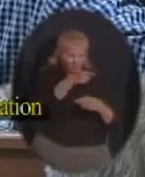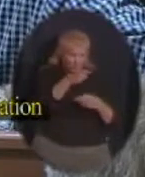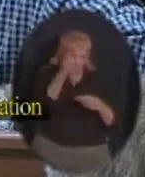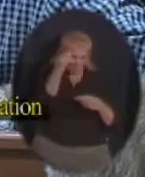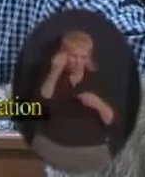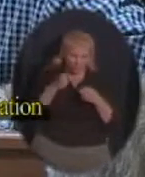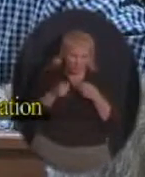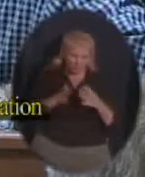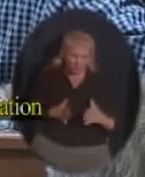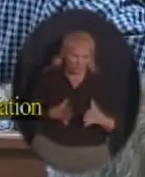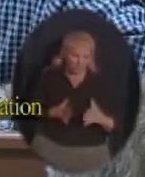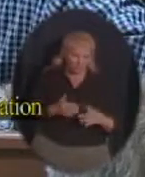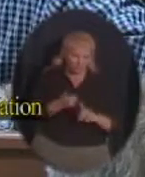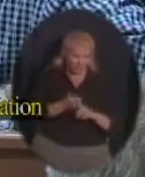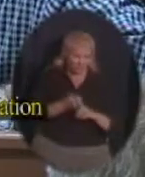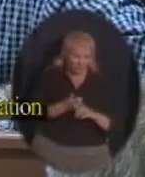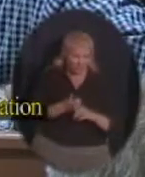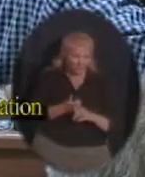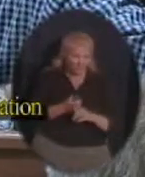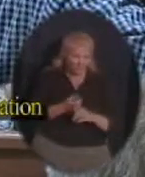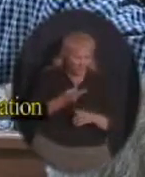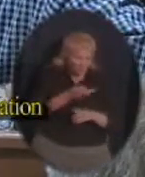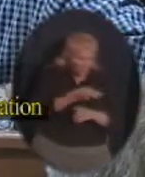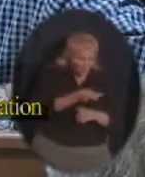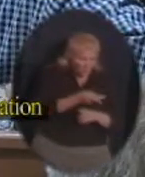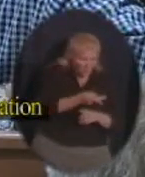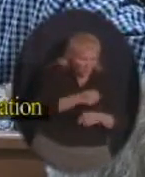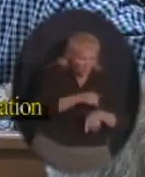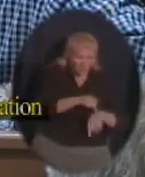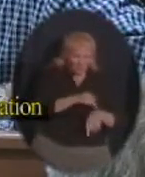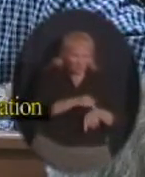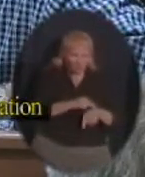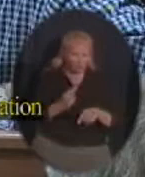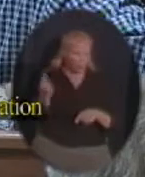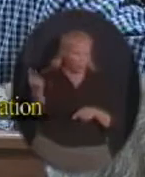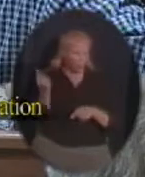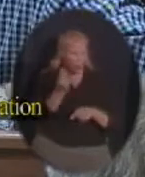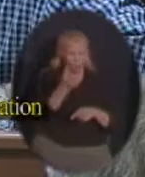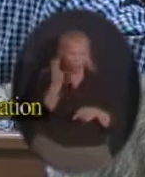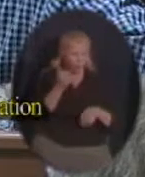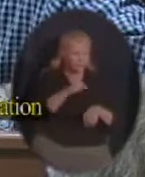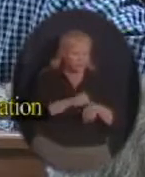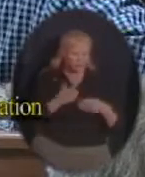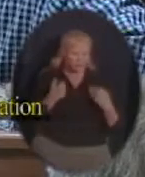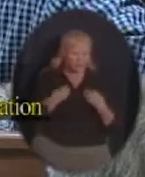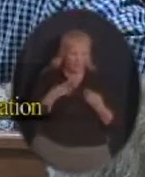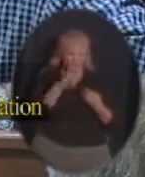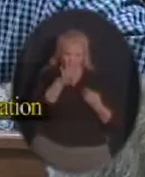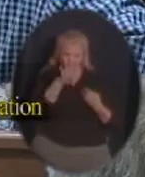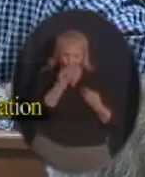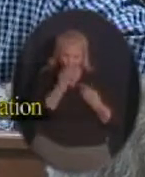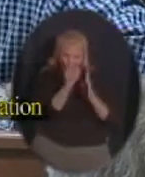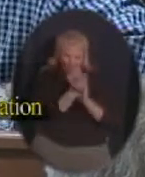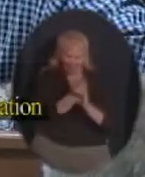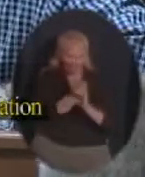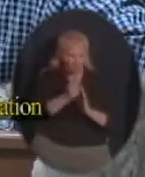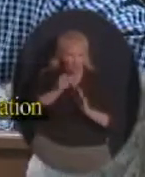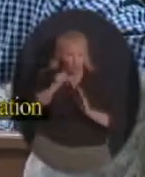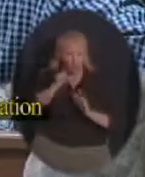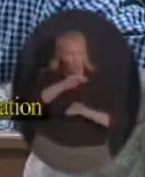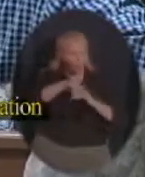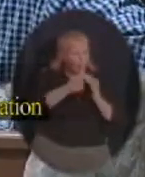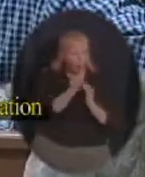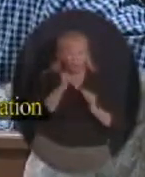this, those are the only 2 times that are in 40-minute time blocks. And everything else is in 30-minute